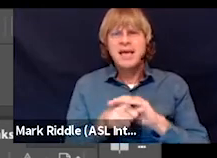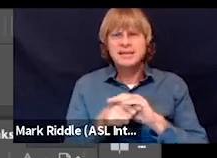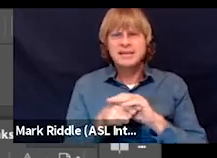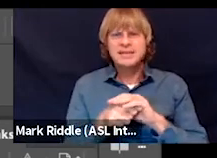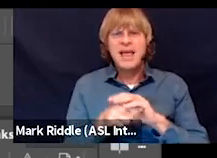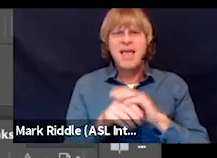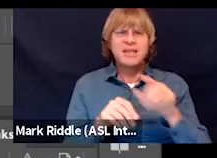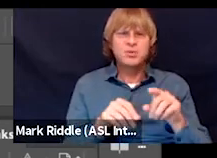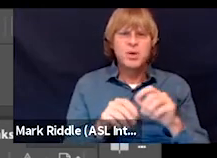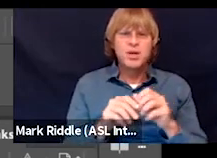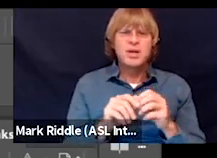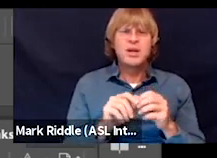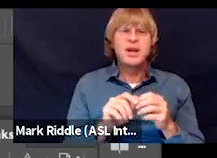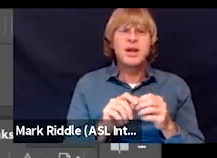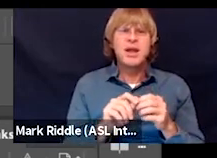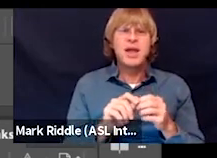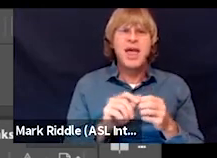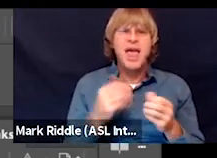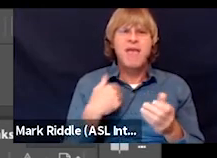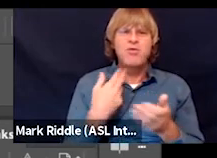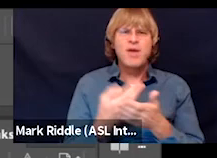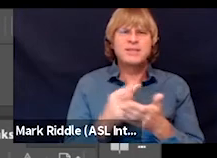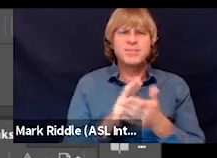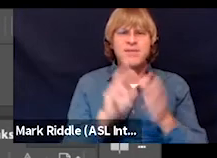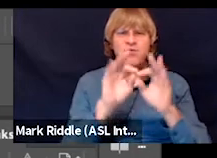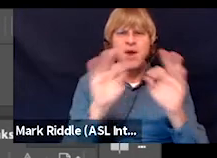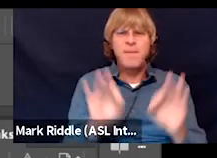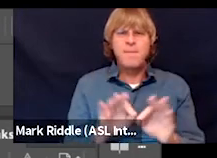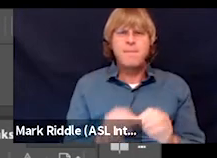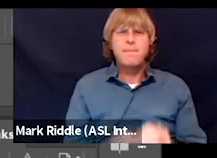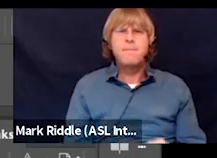this one, I have my recipe frame.